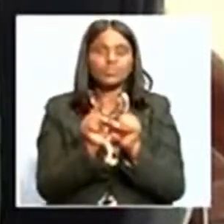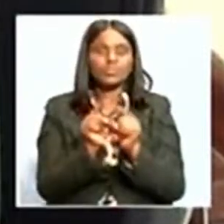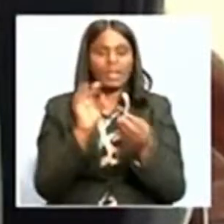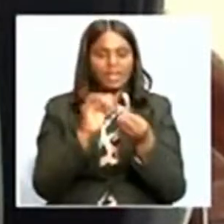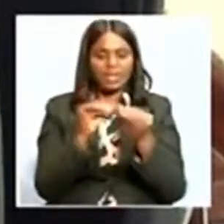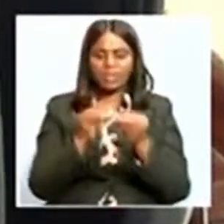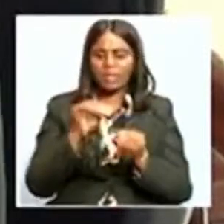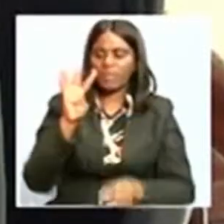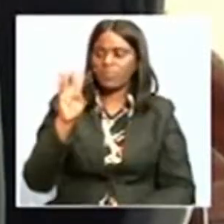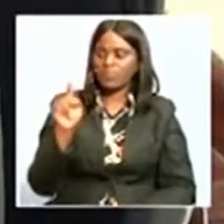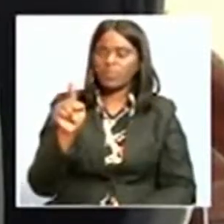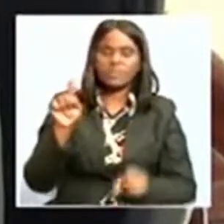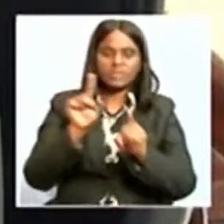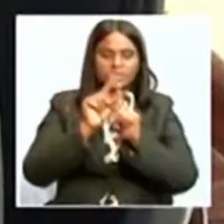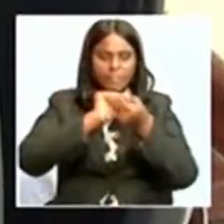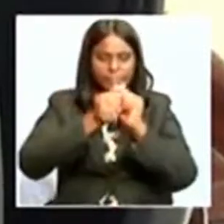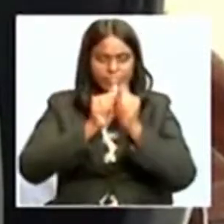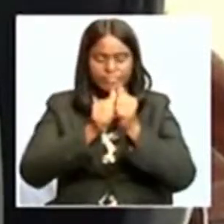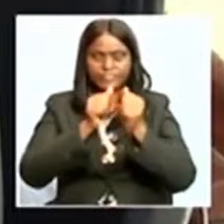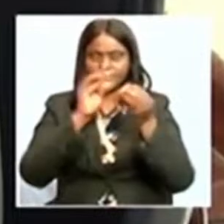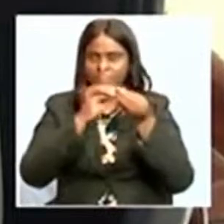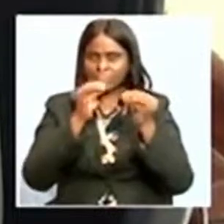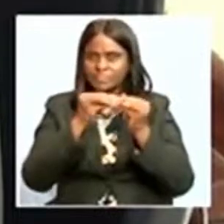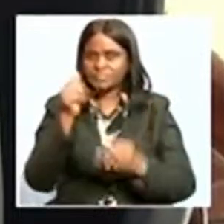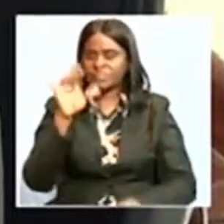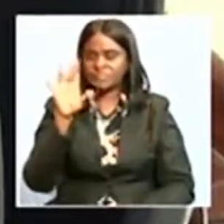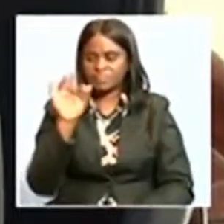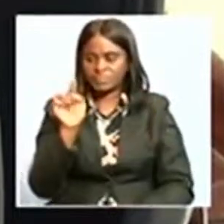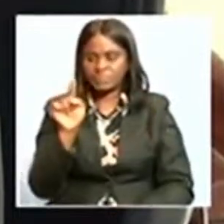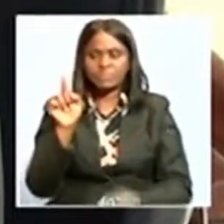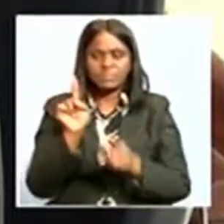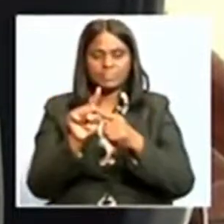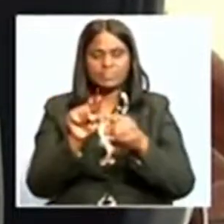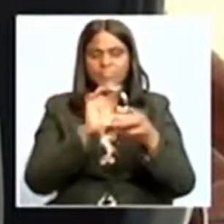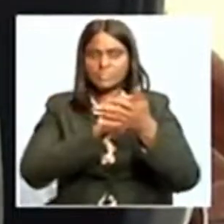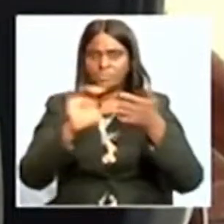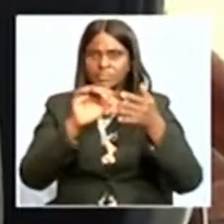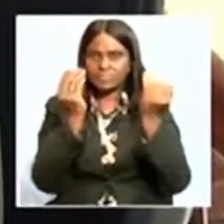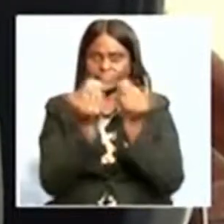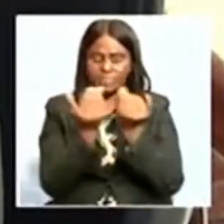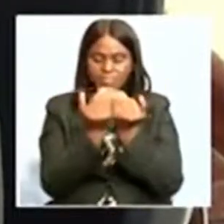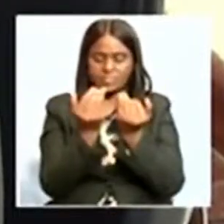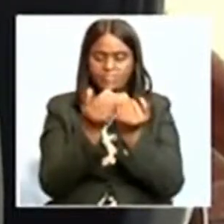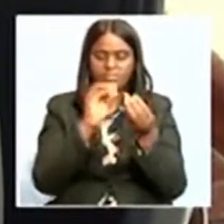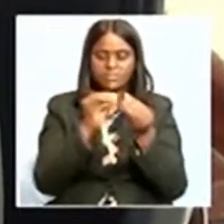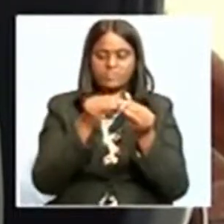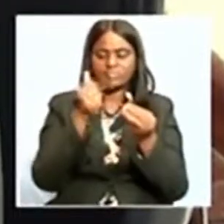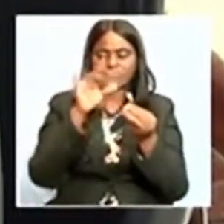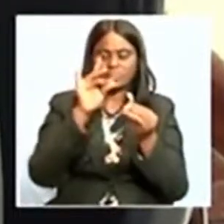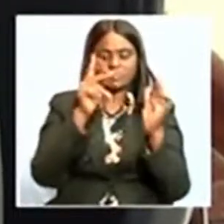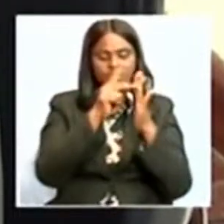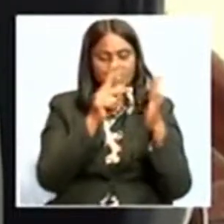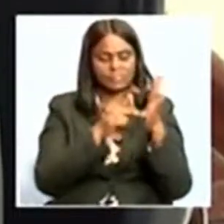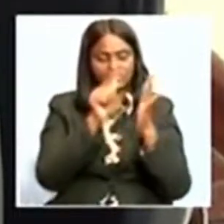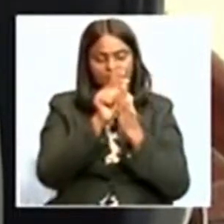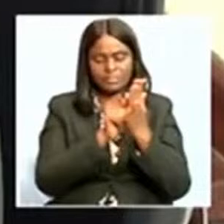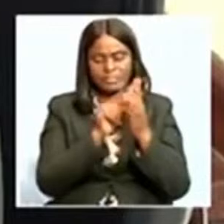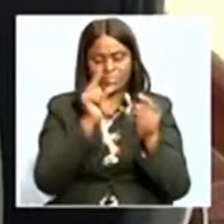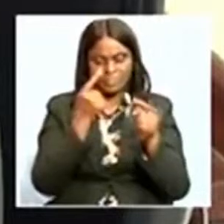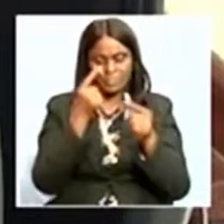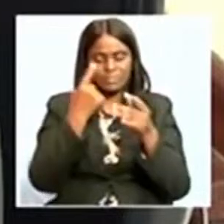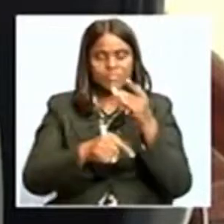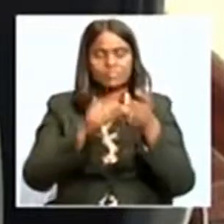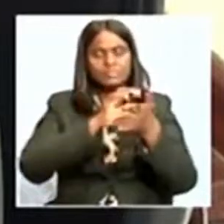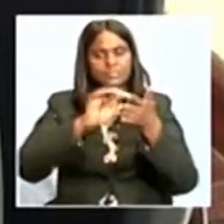Clause 4, amendment of Section 18. So the clause seeks to amend Section 18 of the Principal Act by the deletion of